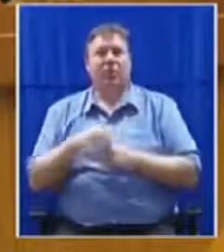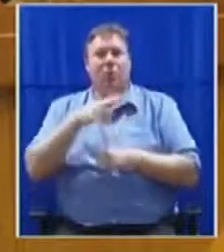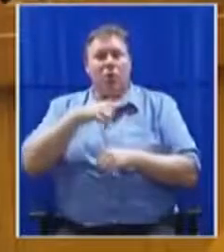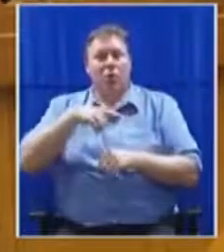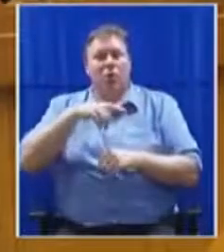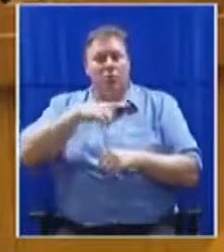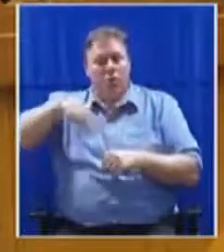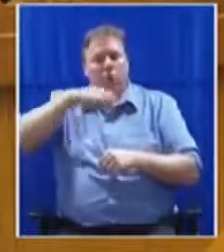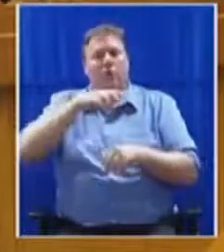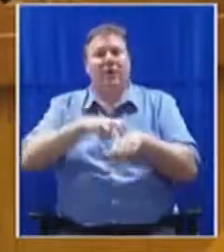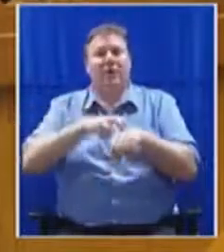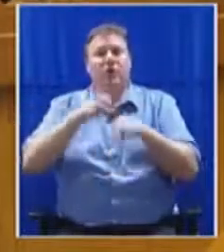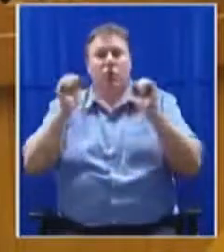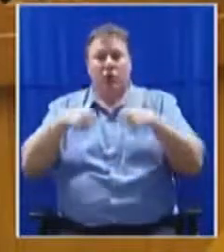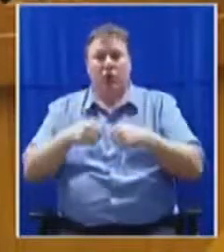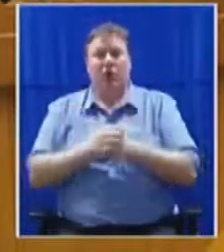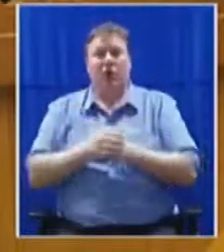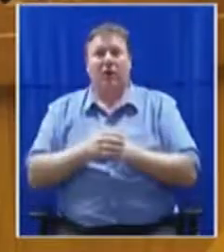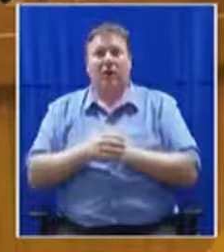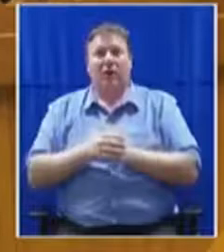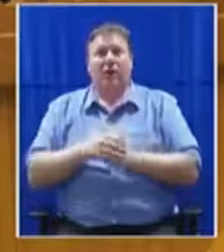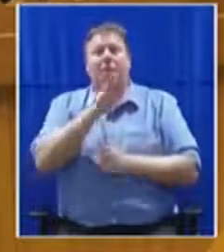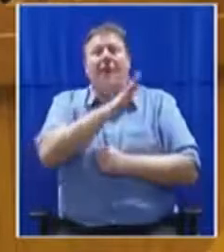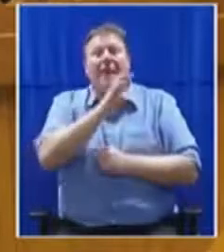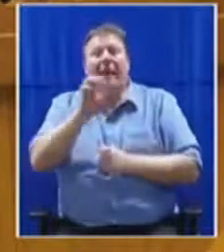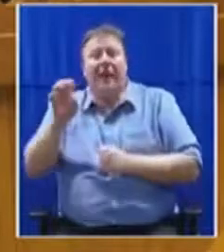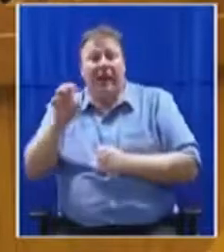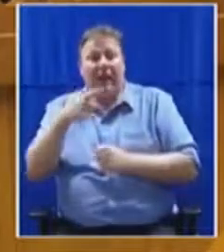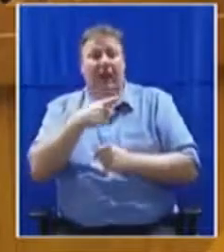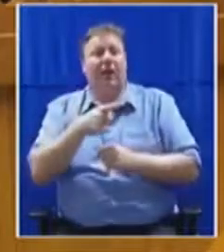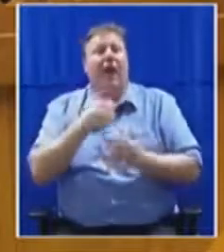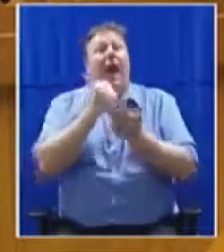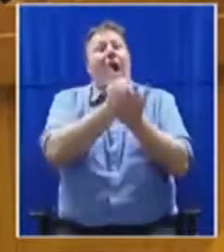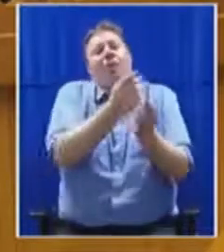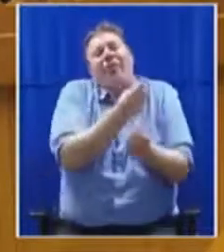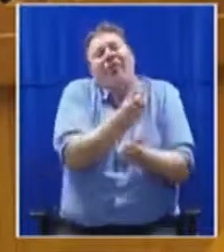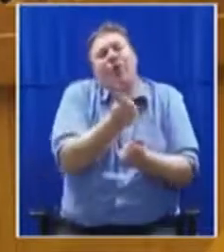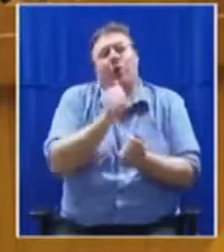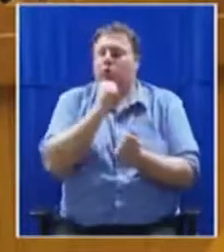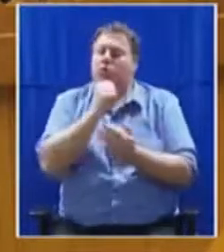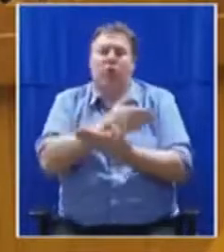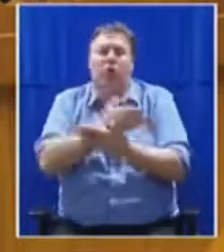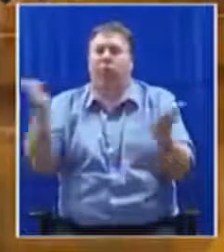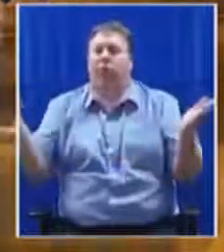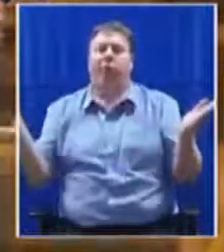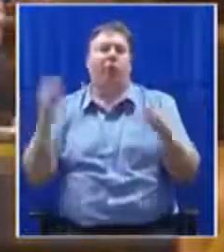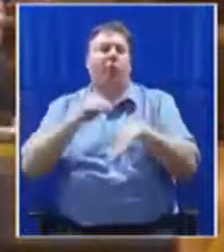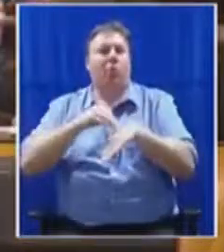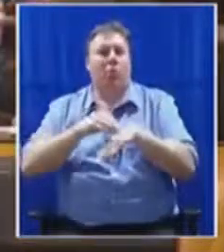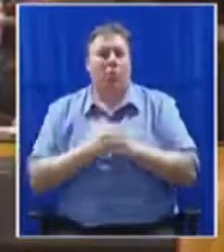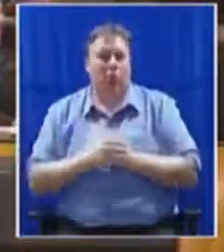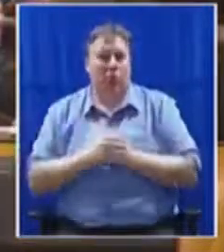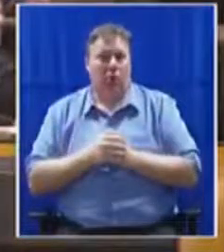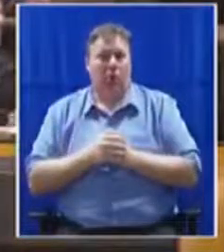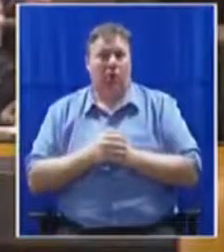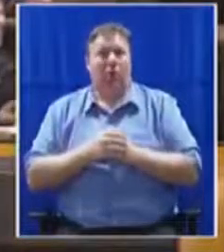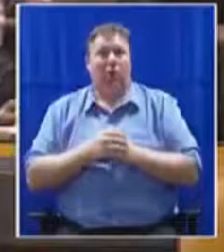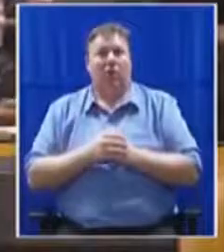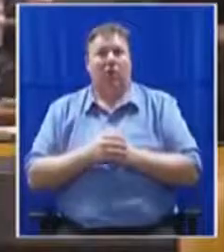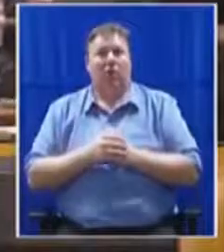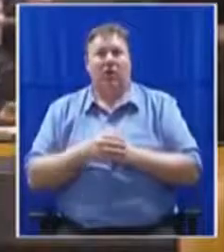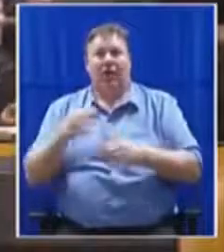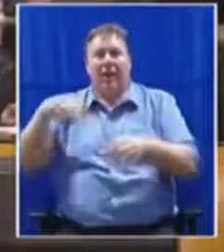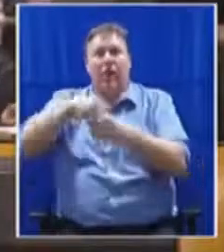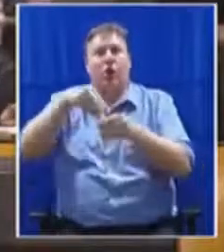or BEE has only brought in a few rather than the many. It has failed to be more inclusive, and therefore I would urge it